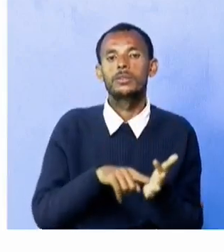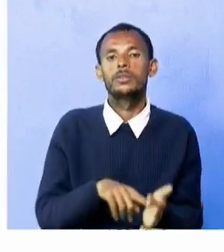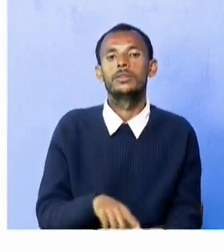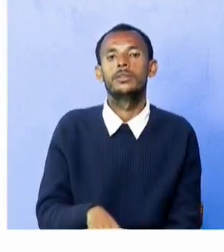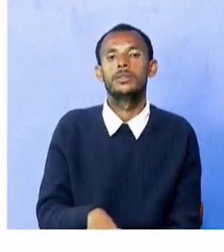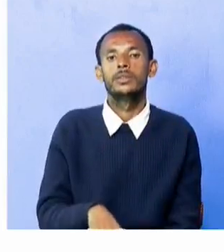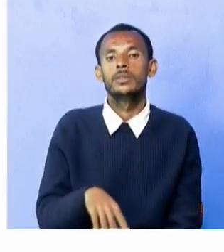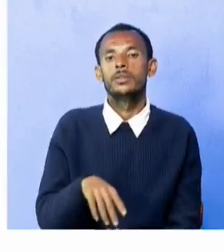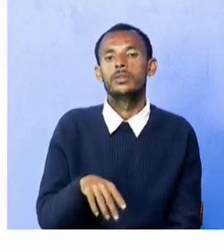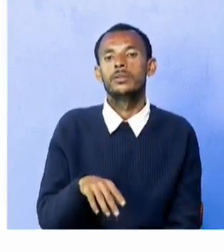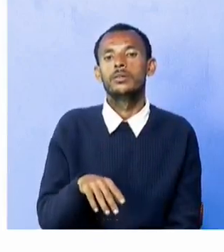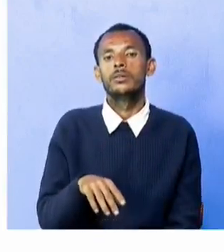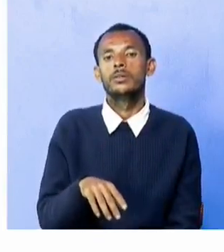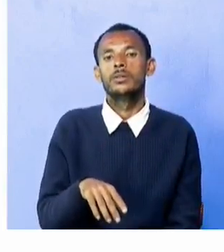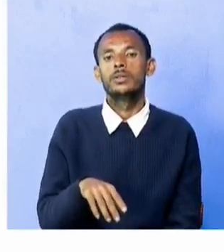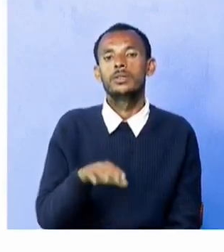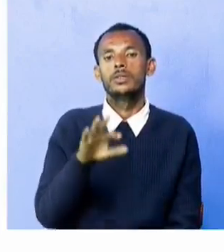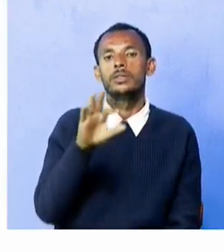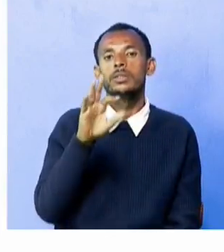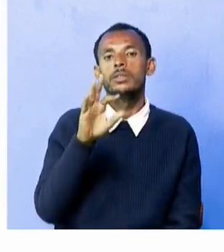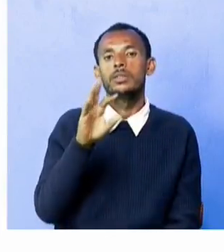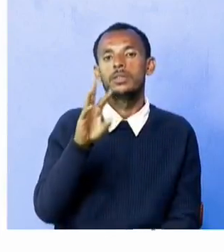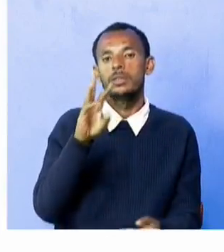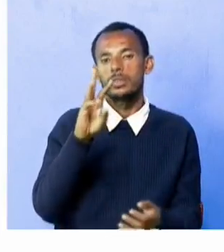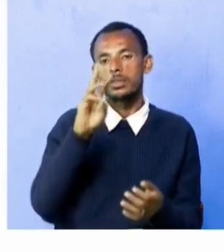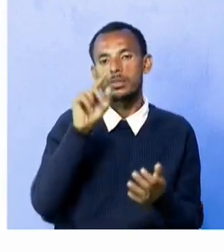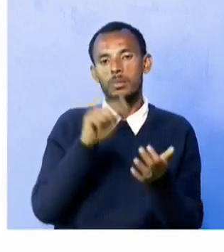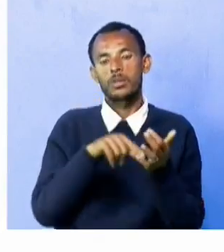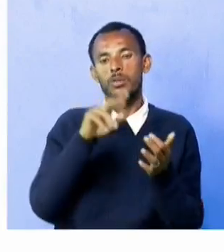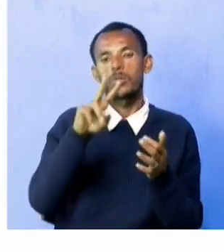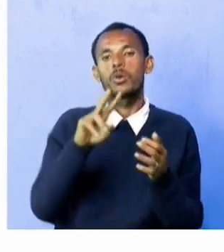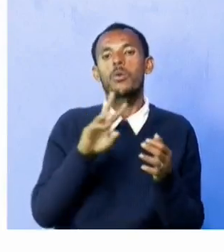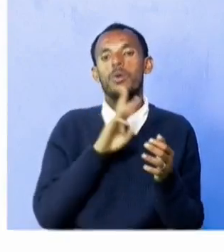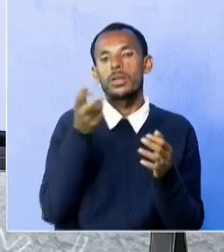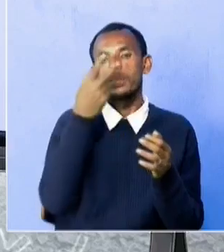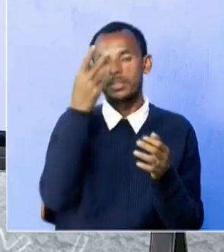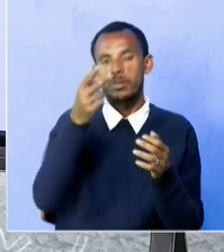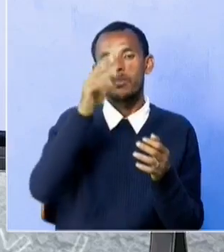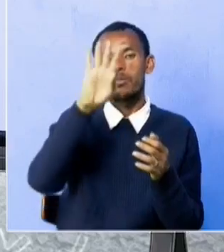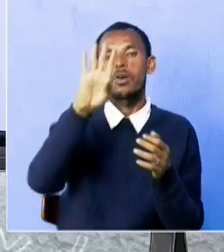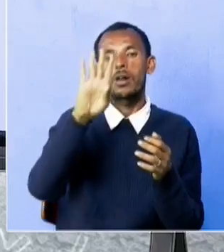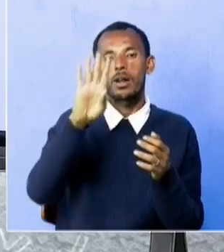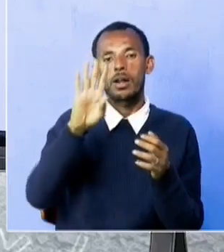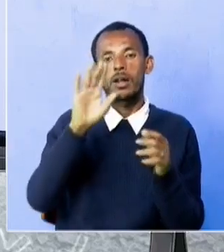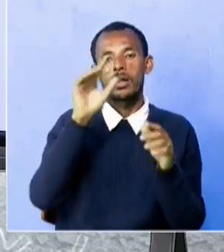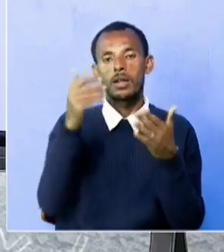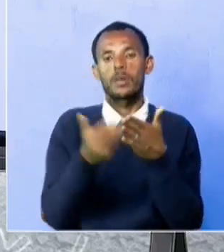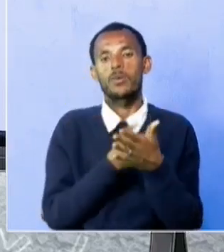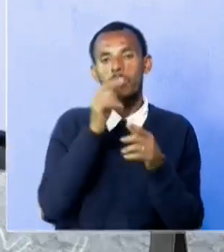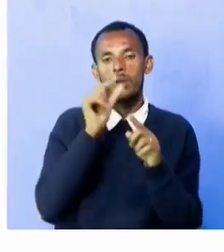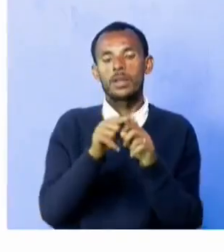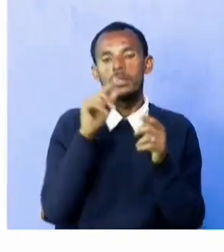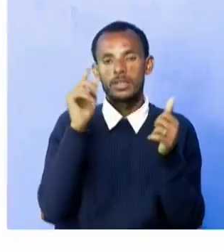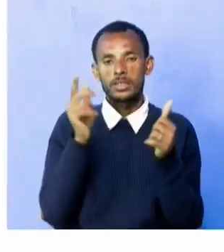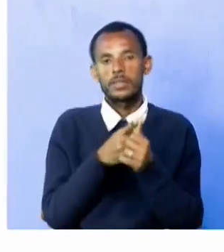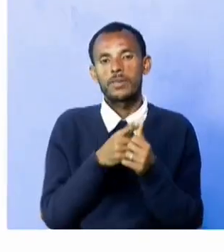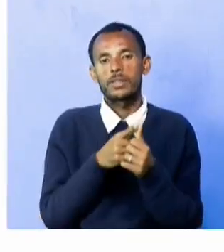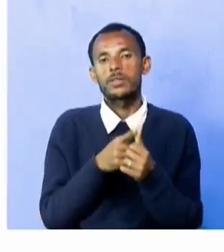In definition 6.2, we will see 4 terminologies. The first one is a